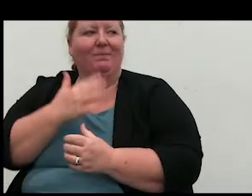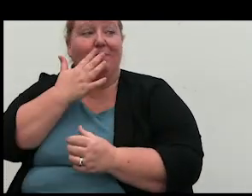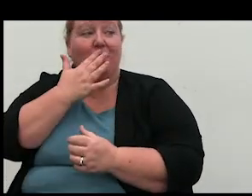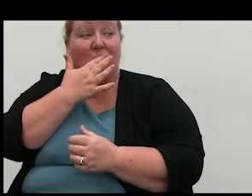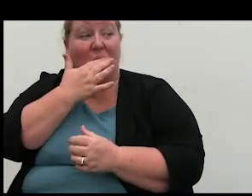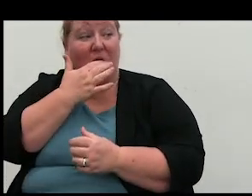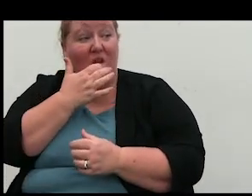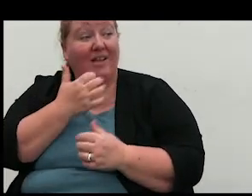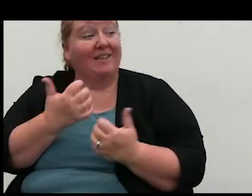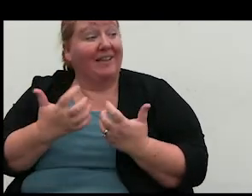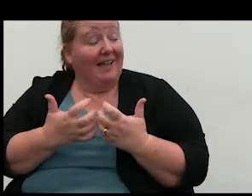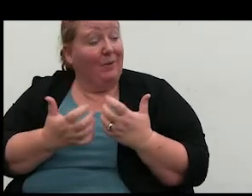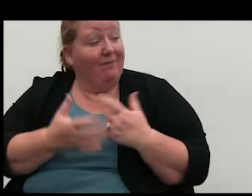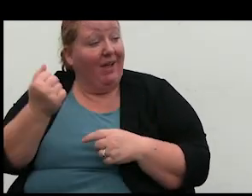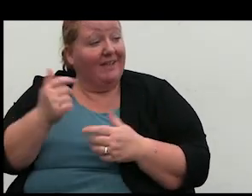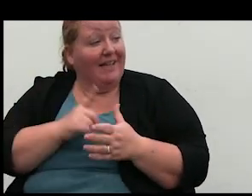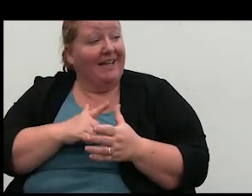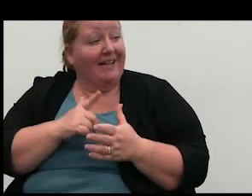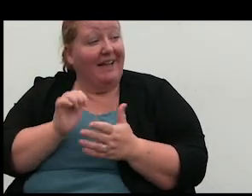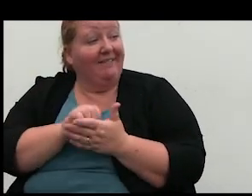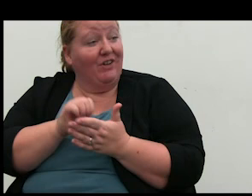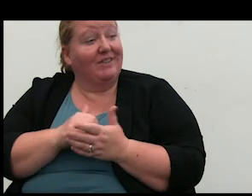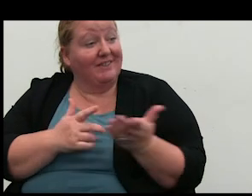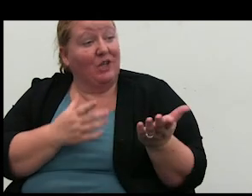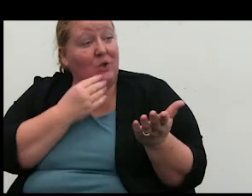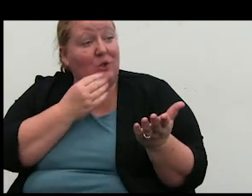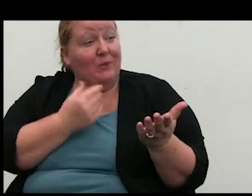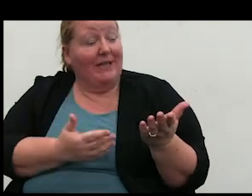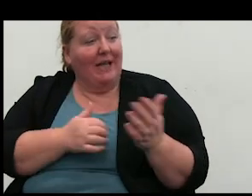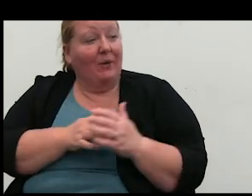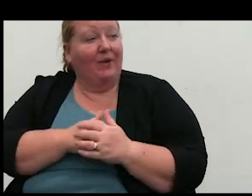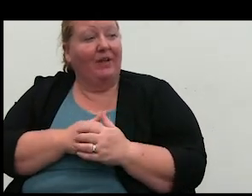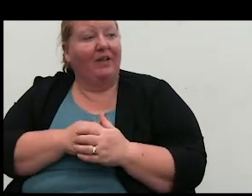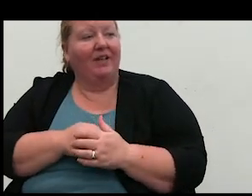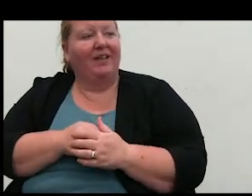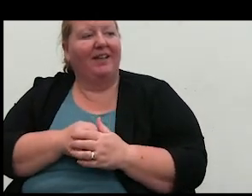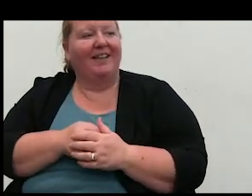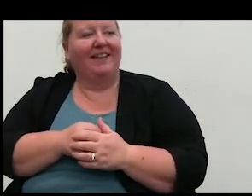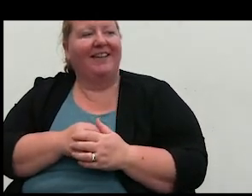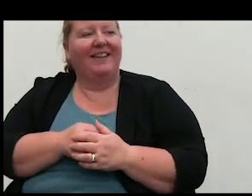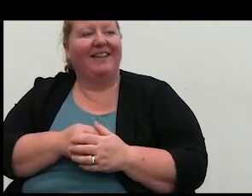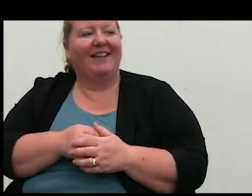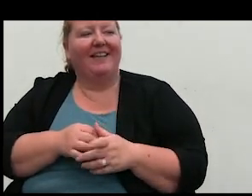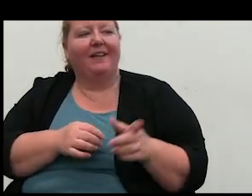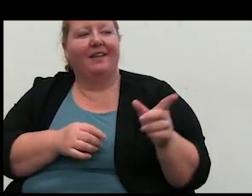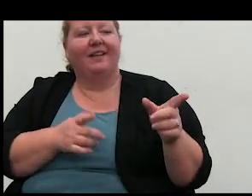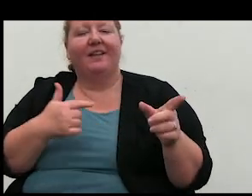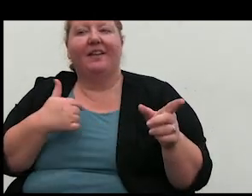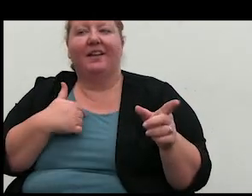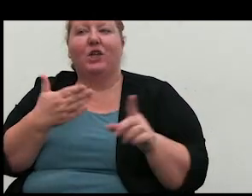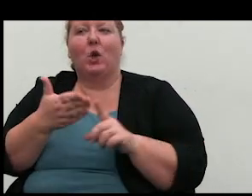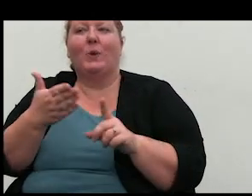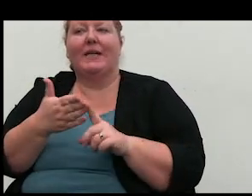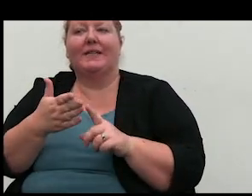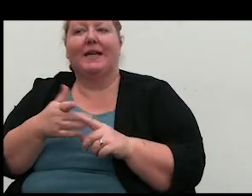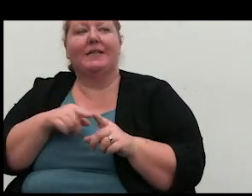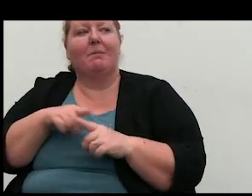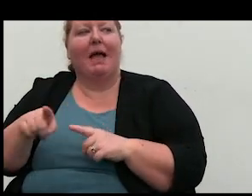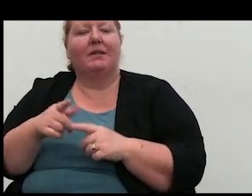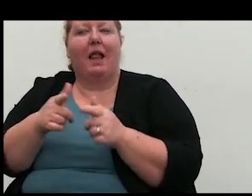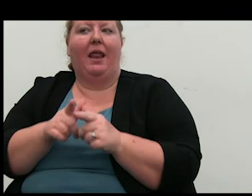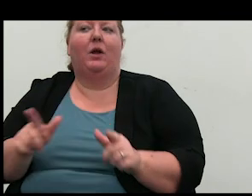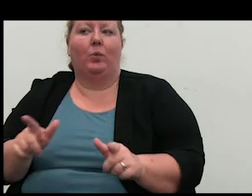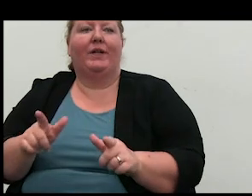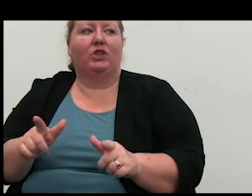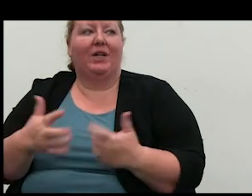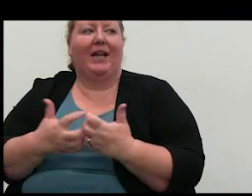are you finding the advert thing? Have you got used to it yet? I noticed that it depends very much on the language.